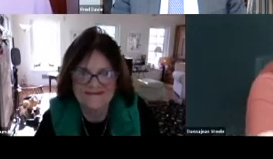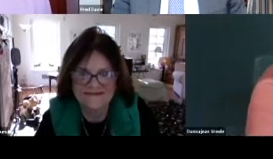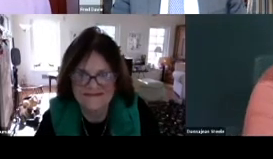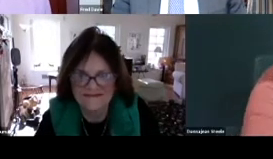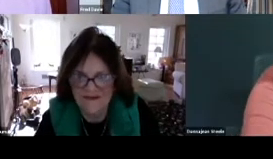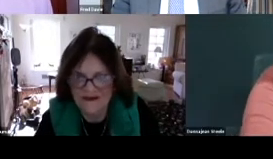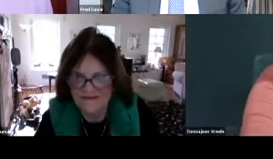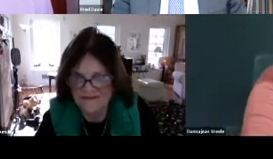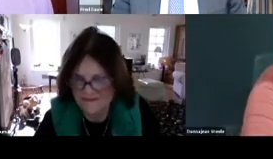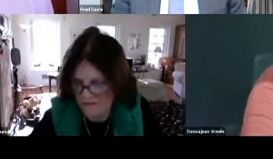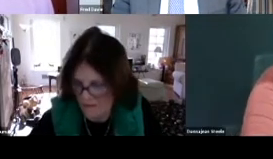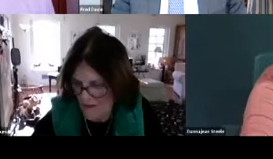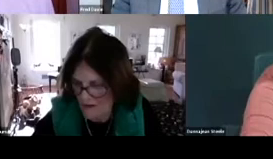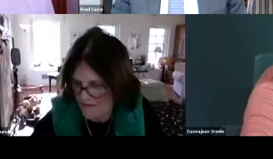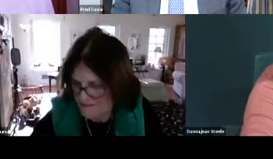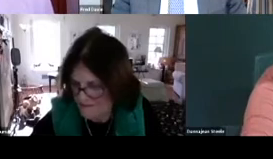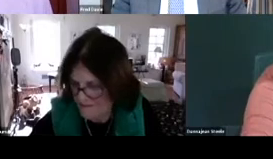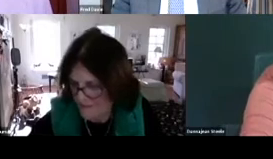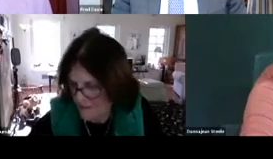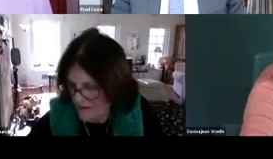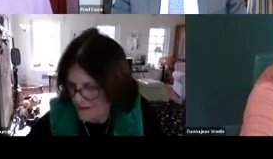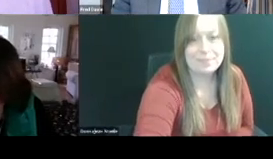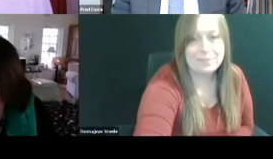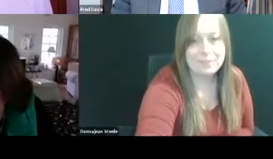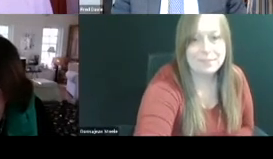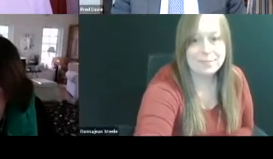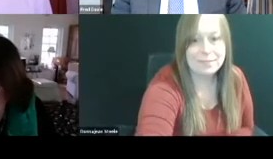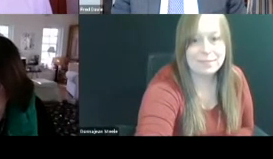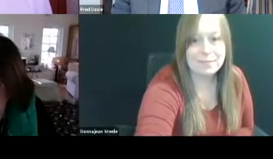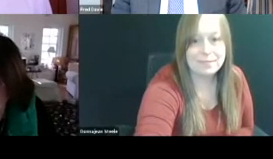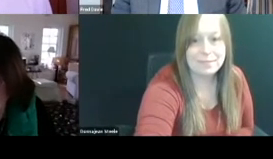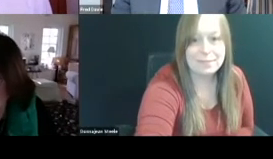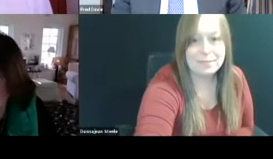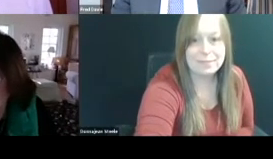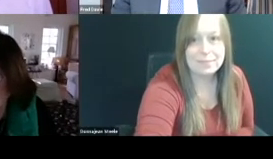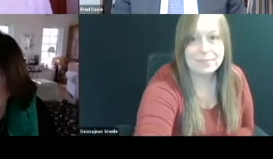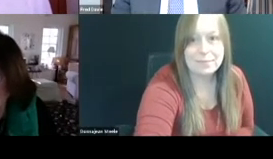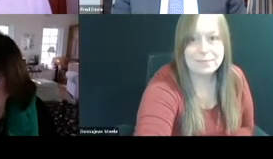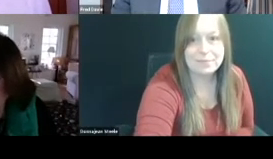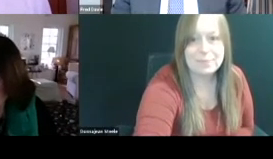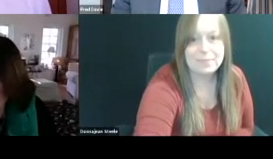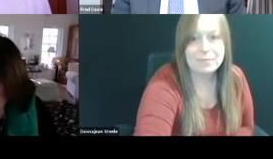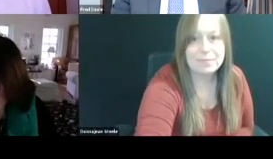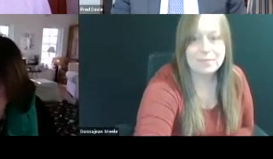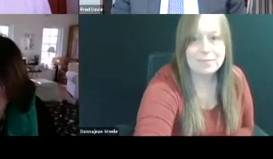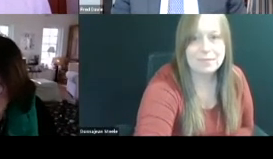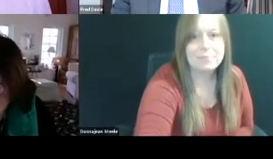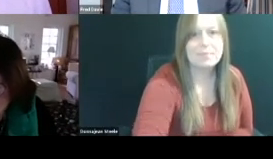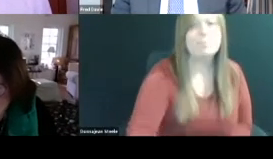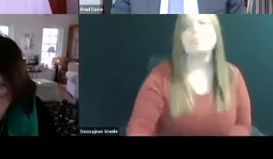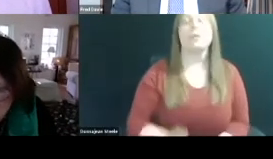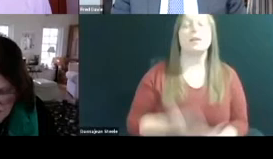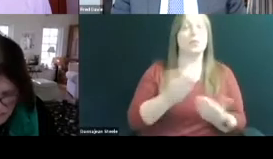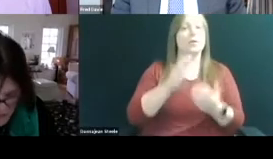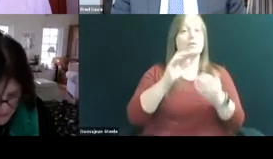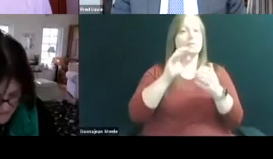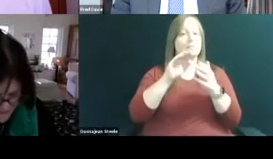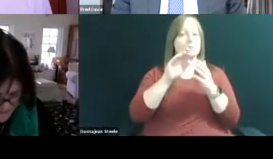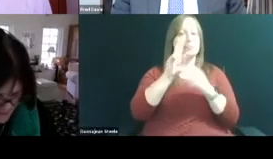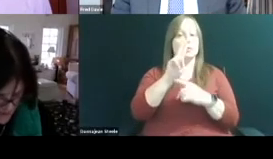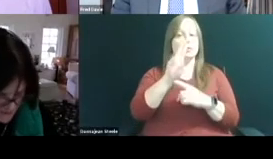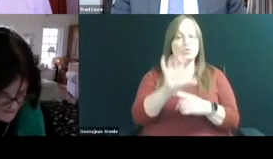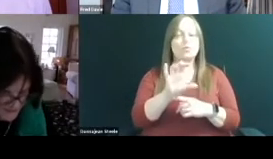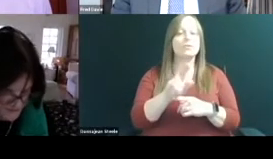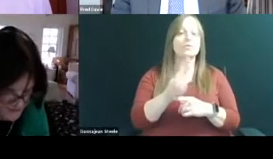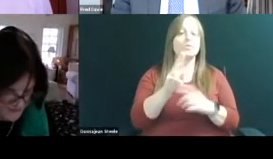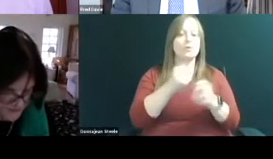Thank you, Betsy. So we're here for a conversation on police reform and public safety. Obviously, all of the work that Citizens Union and Citizens